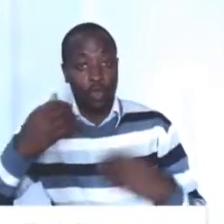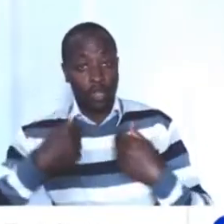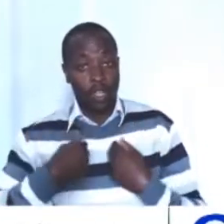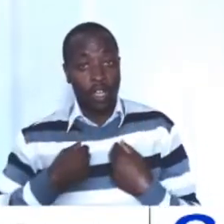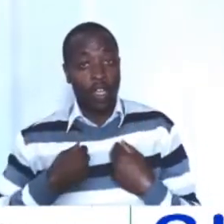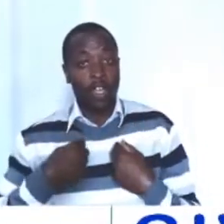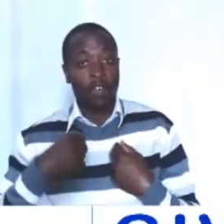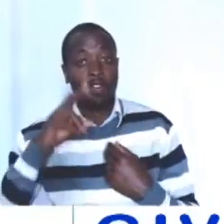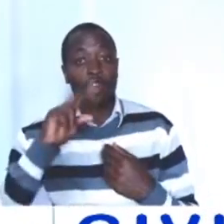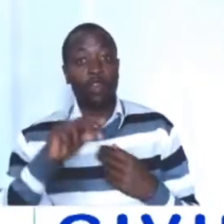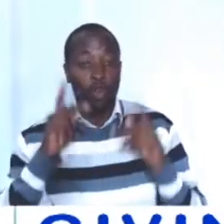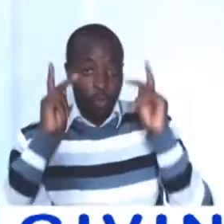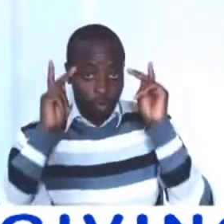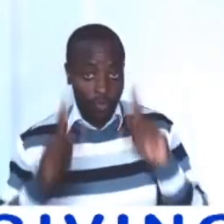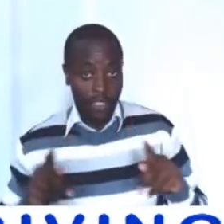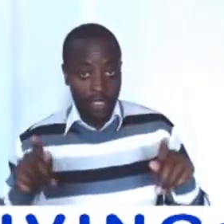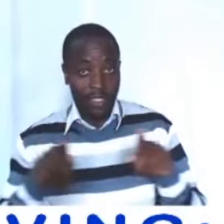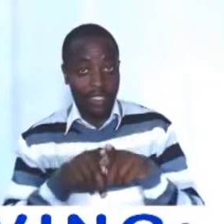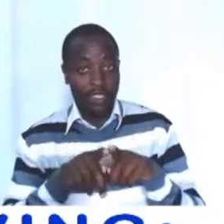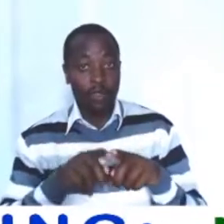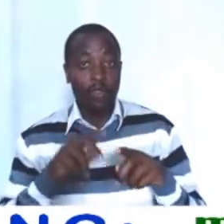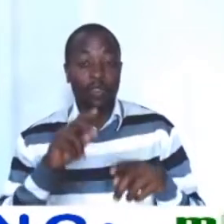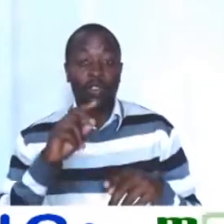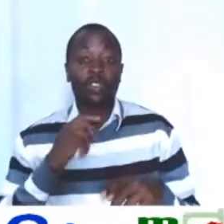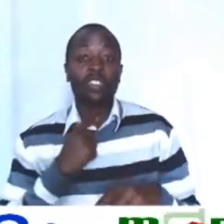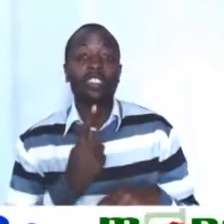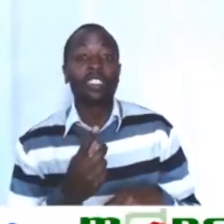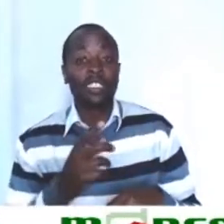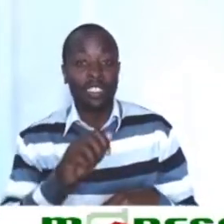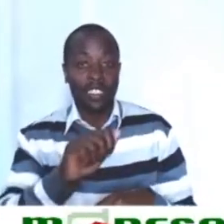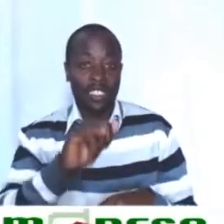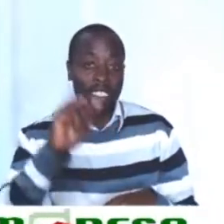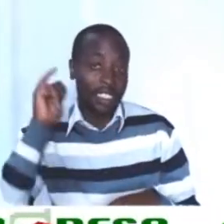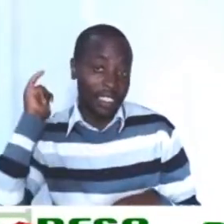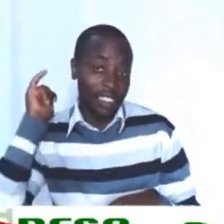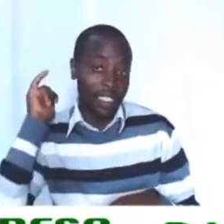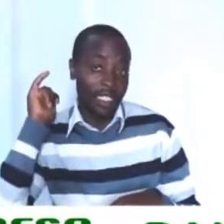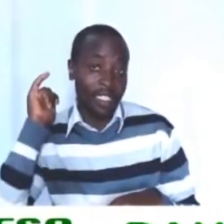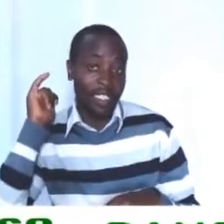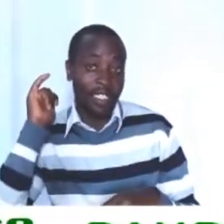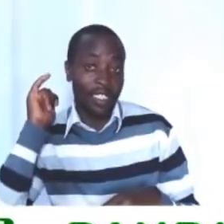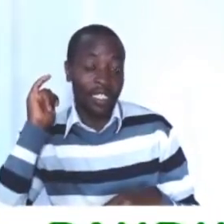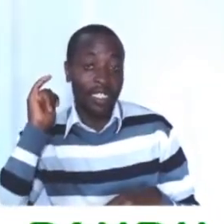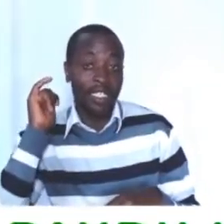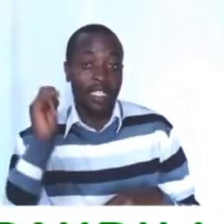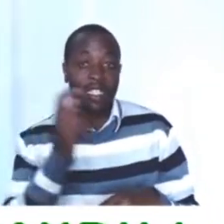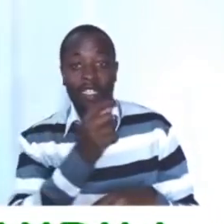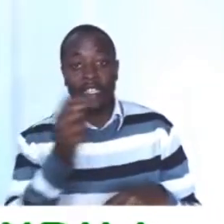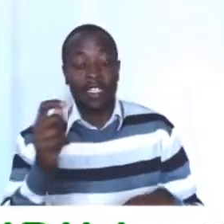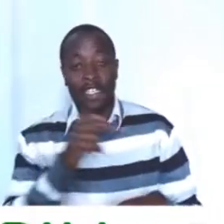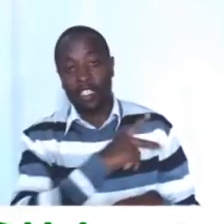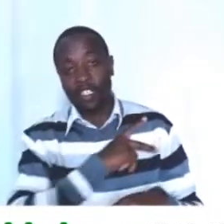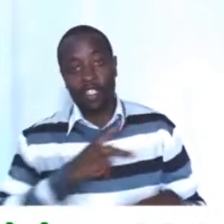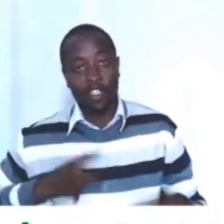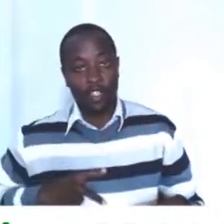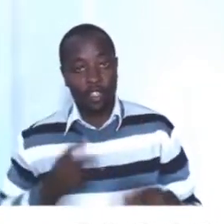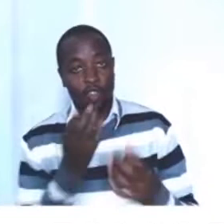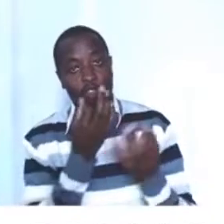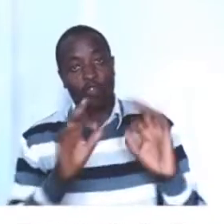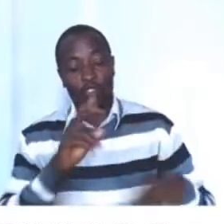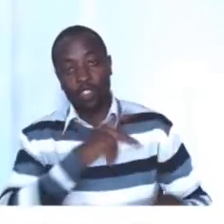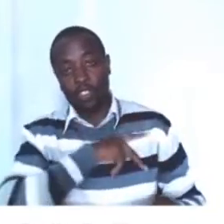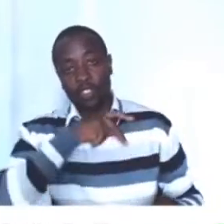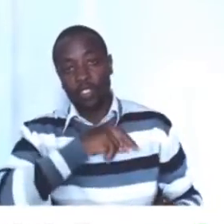were taken through yesterday, the realm of the spiritual truth